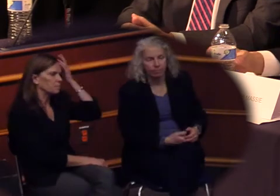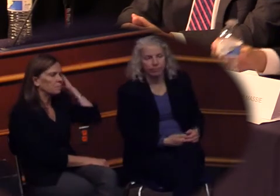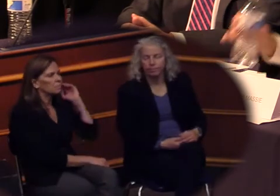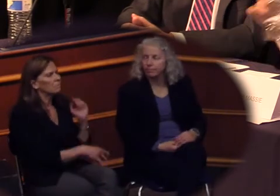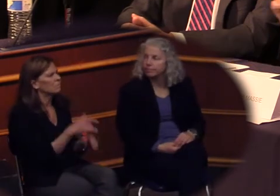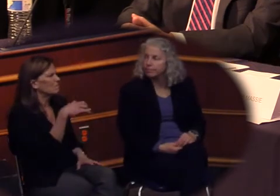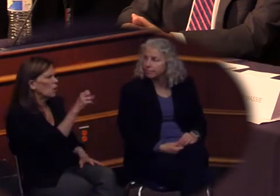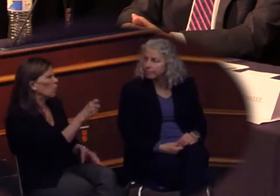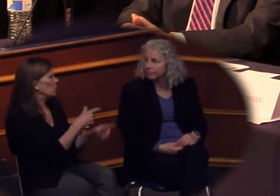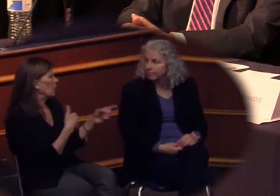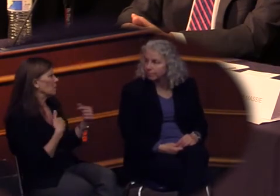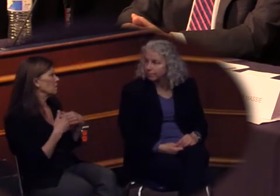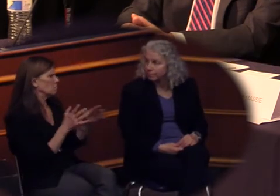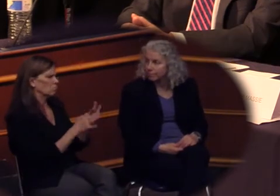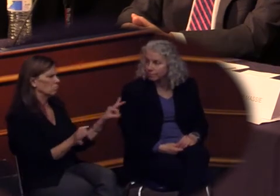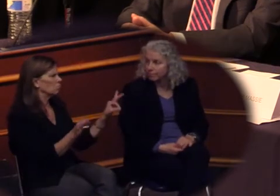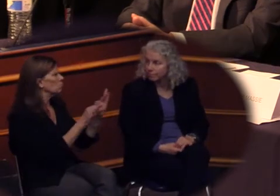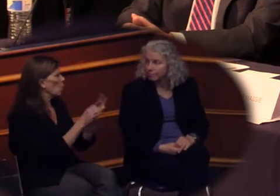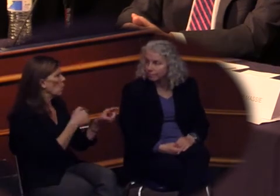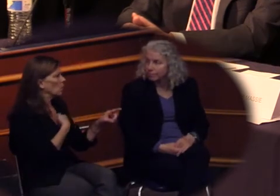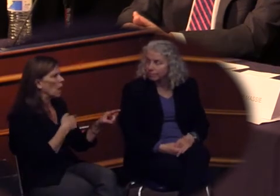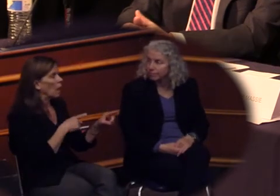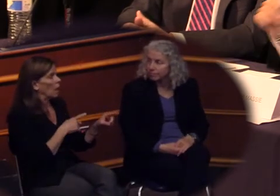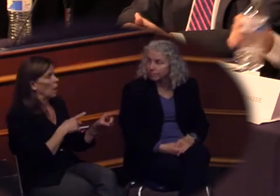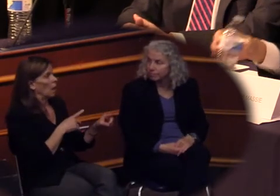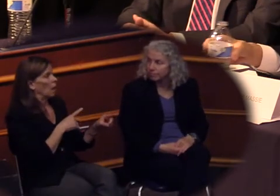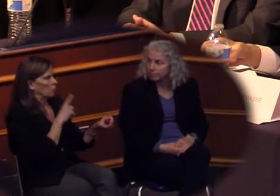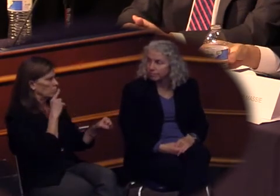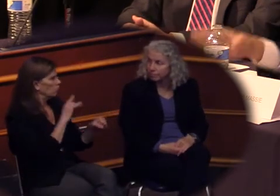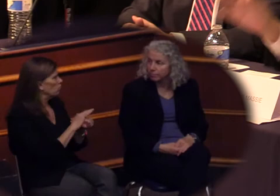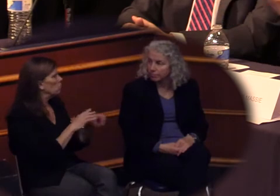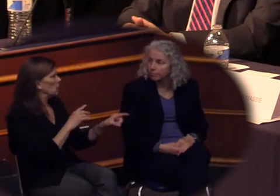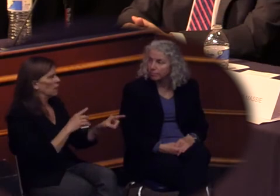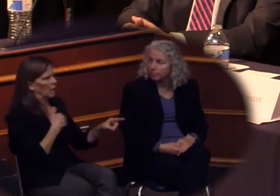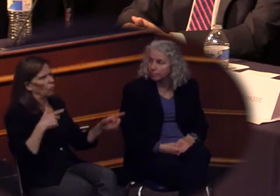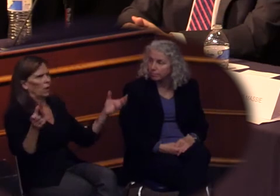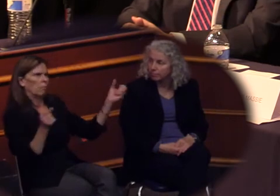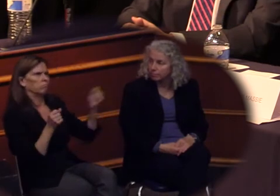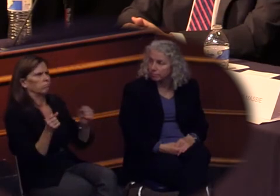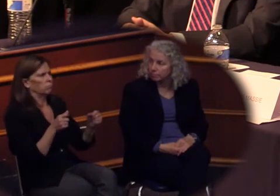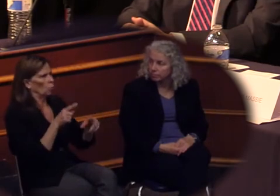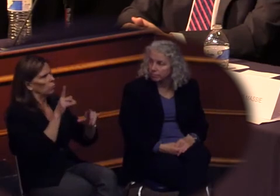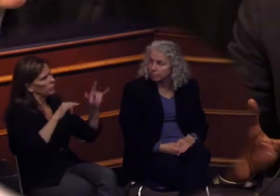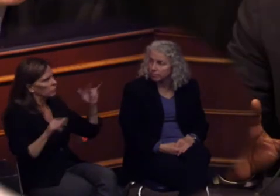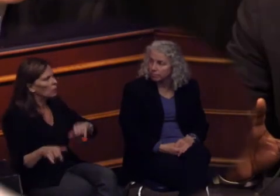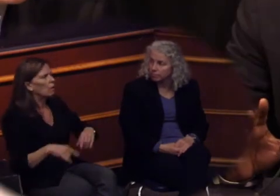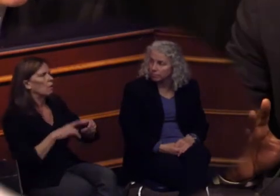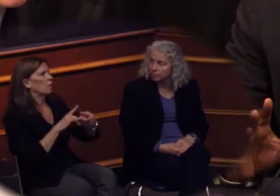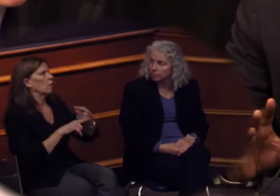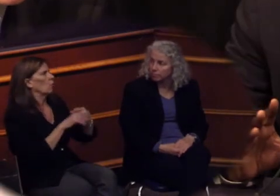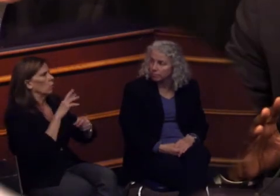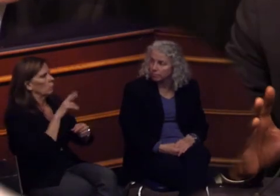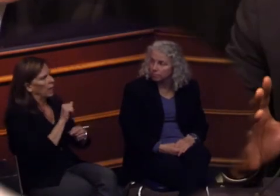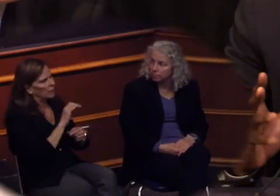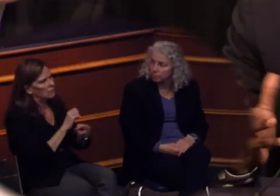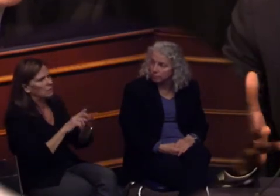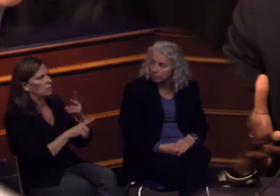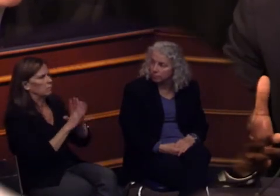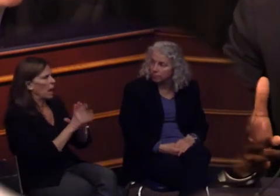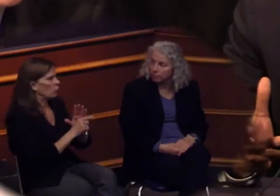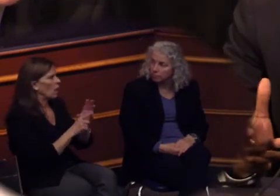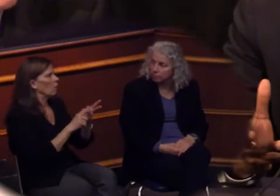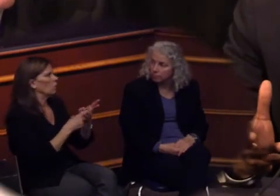Yes, I'd make sure my appointments were diverse as far as race, background, gender. Also